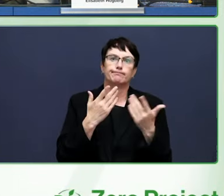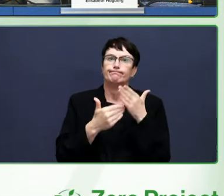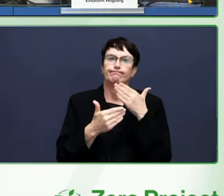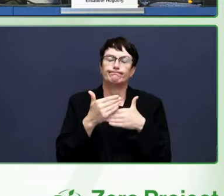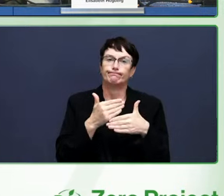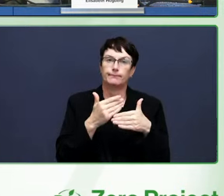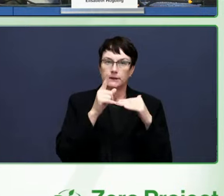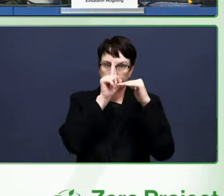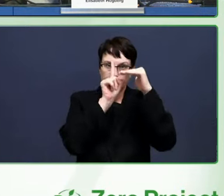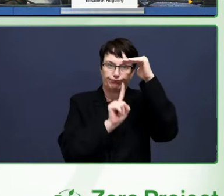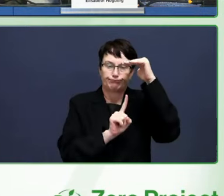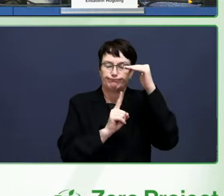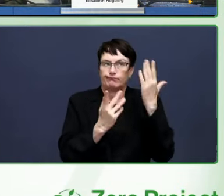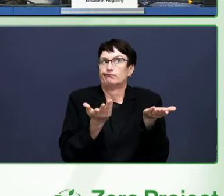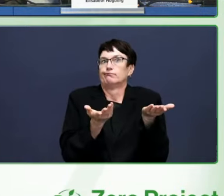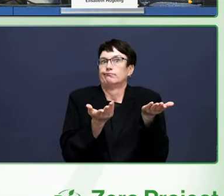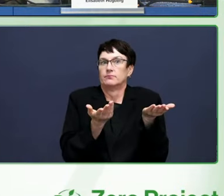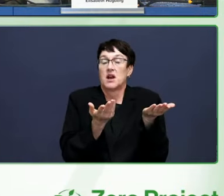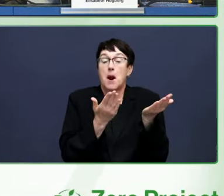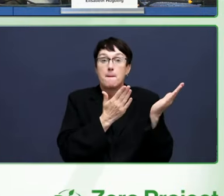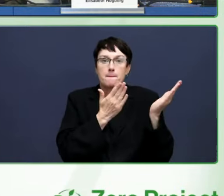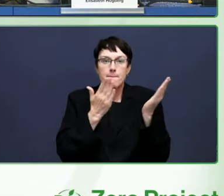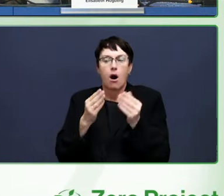education, maybe been very